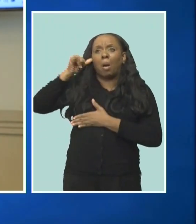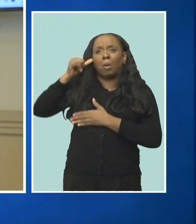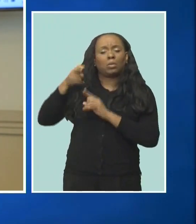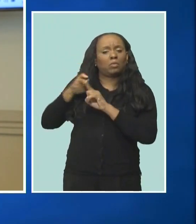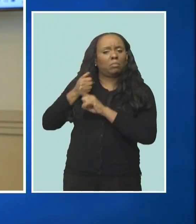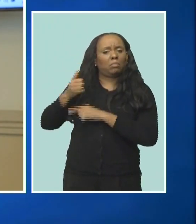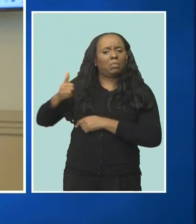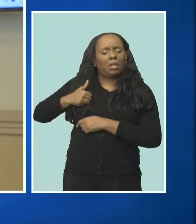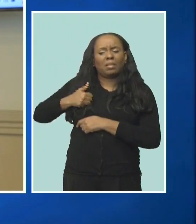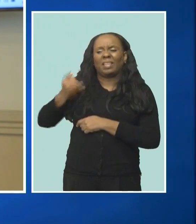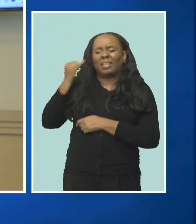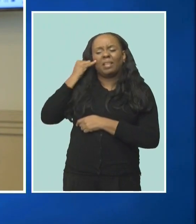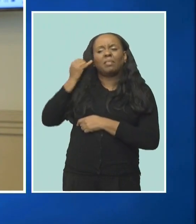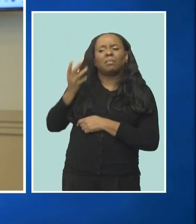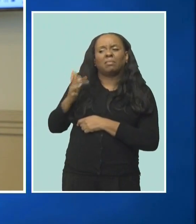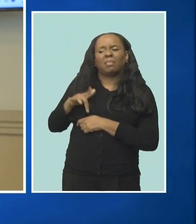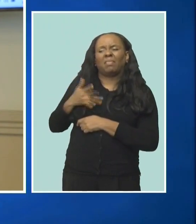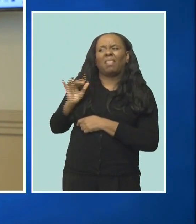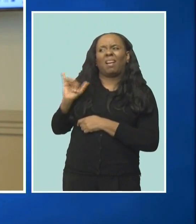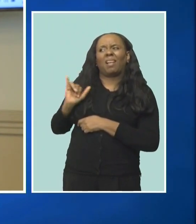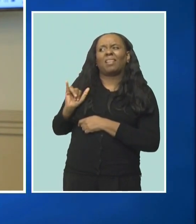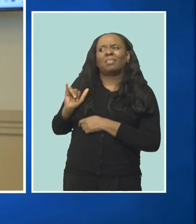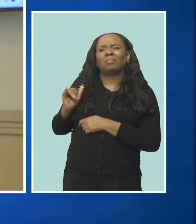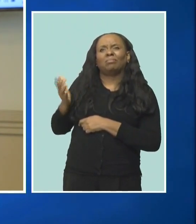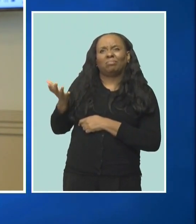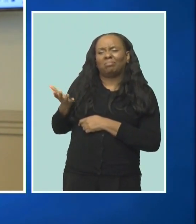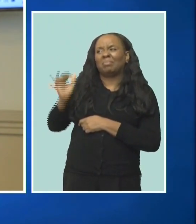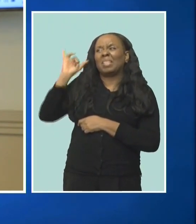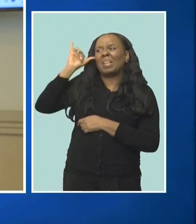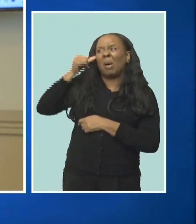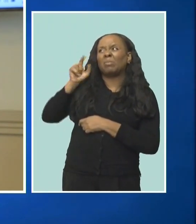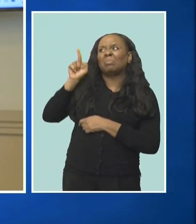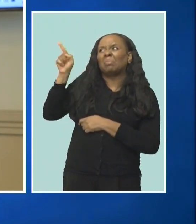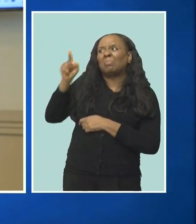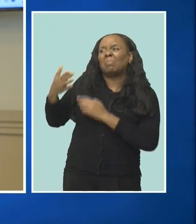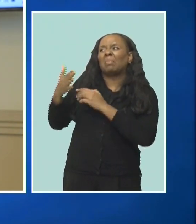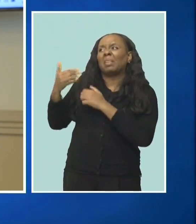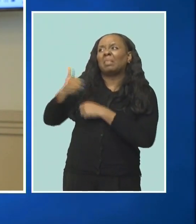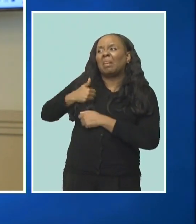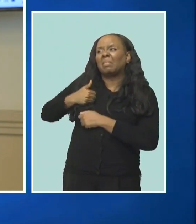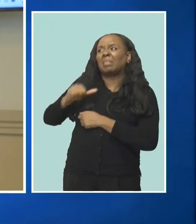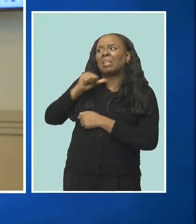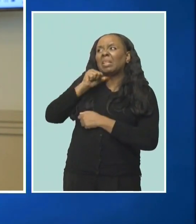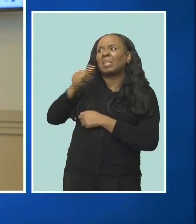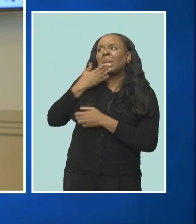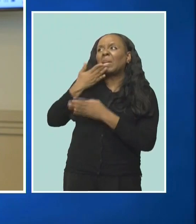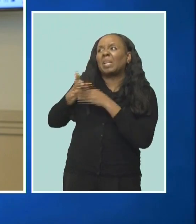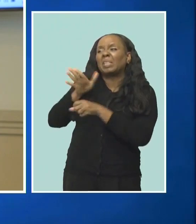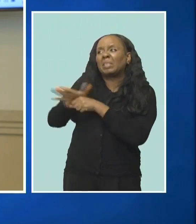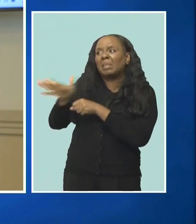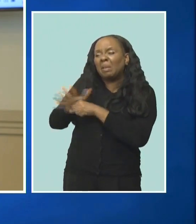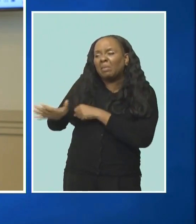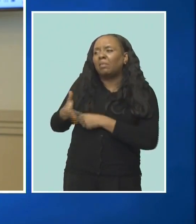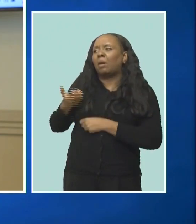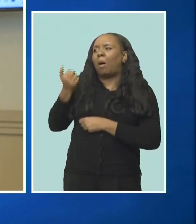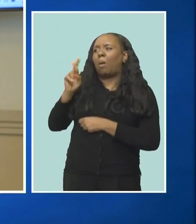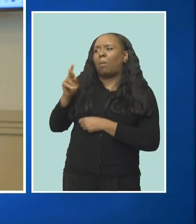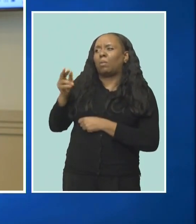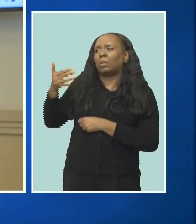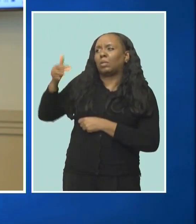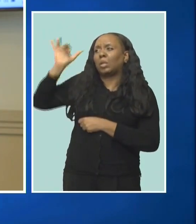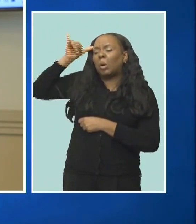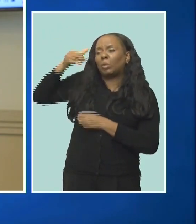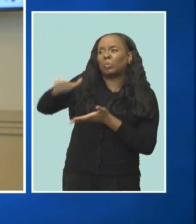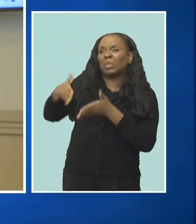felt, as specialists within the area, that cows coming from Canada would not have survived. It just does not make sense.